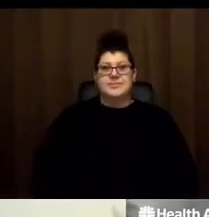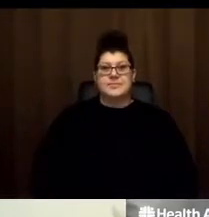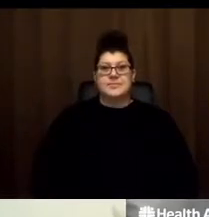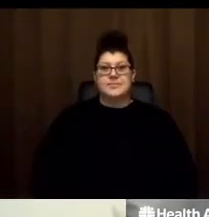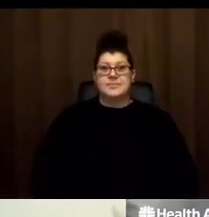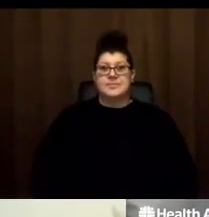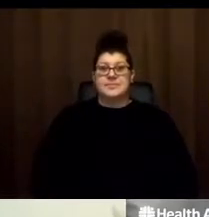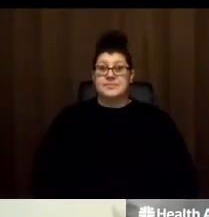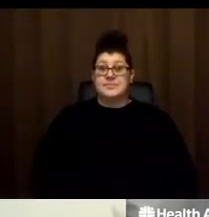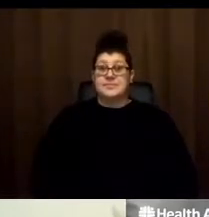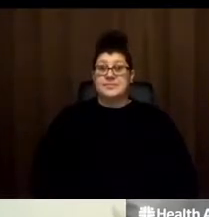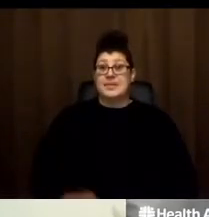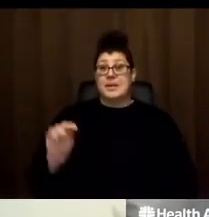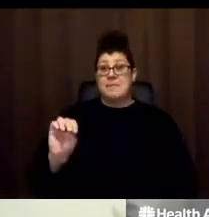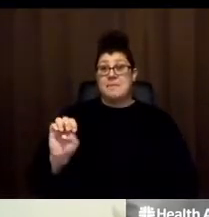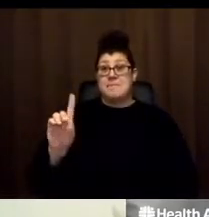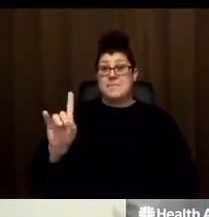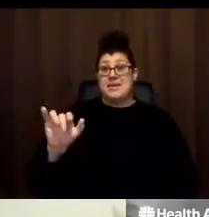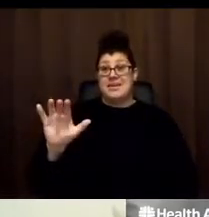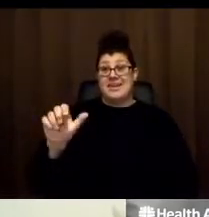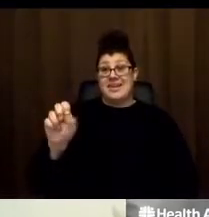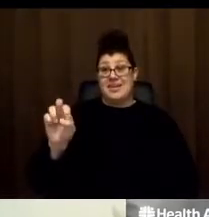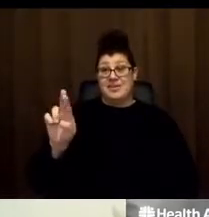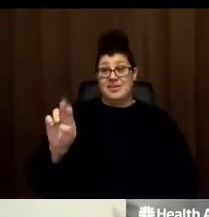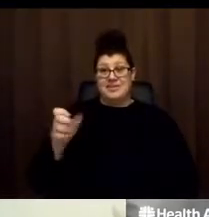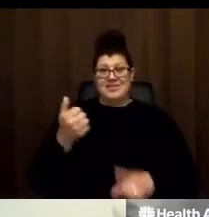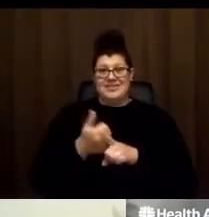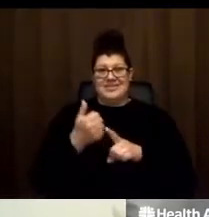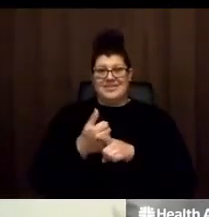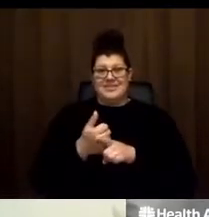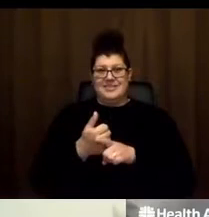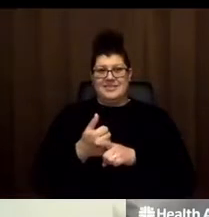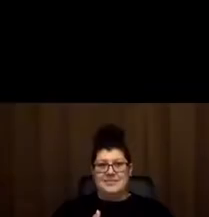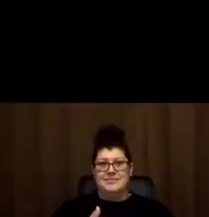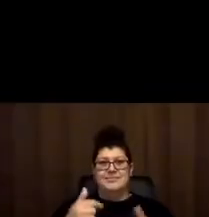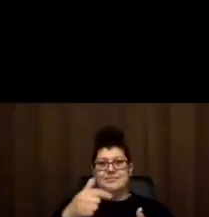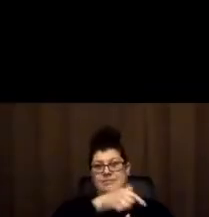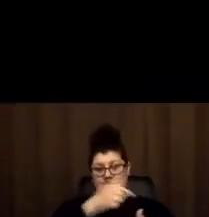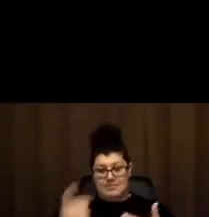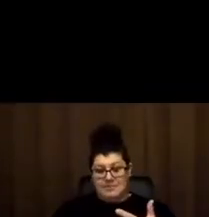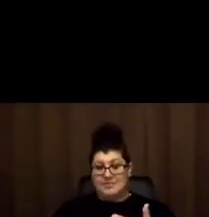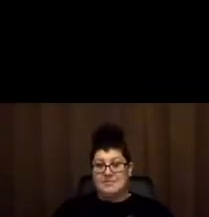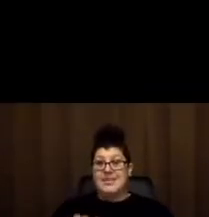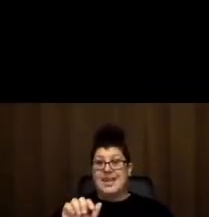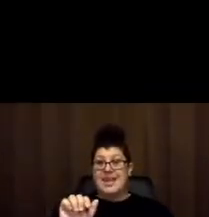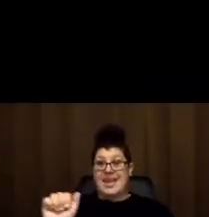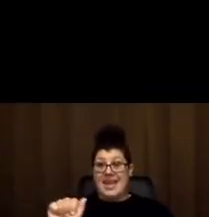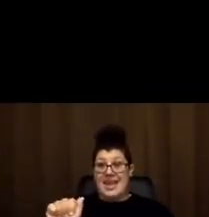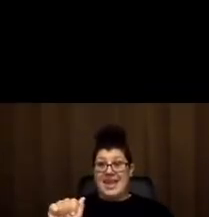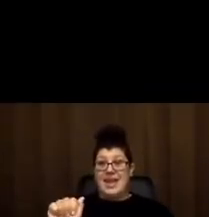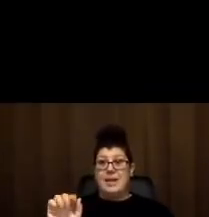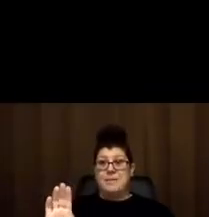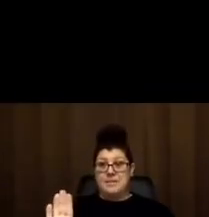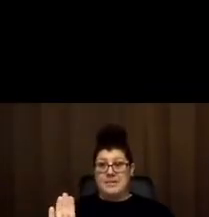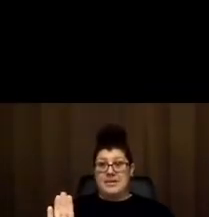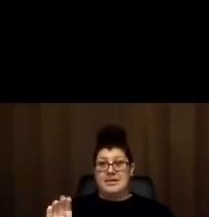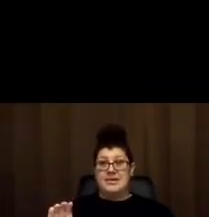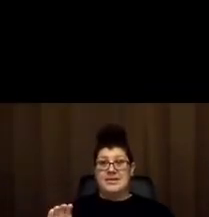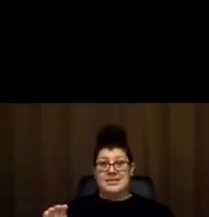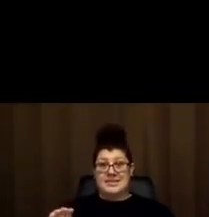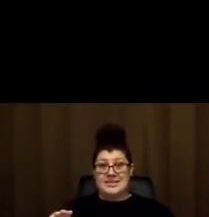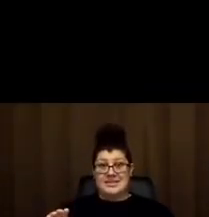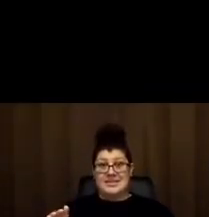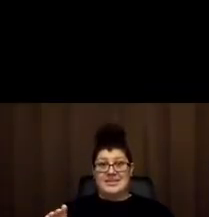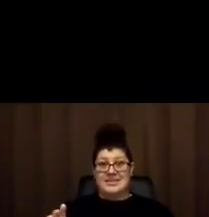Medicare has different parts to it. These parts are referred to as parts A, B, D, and C. You can even add an